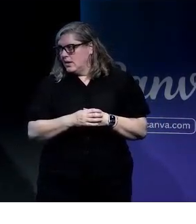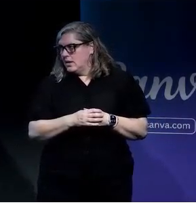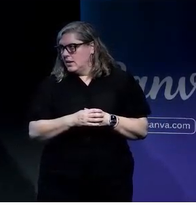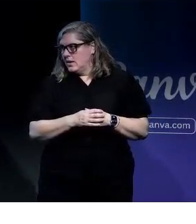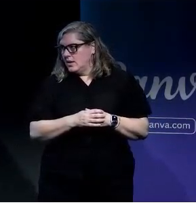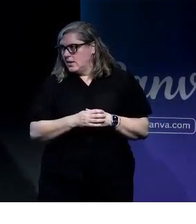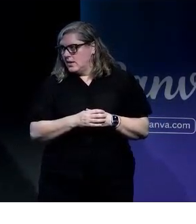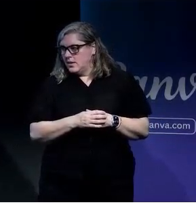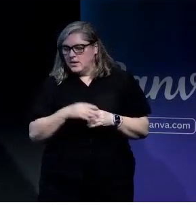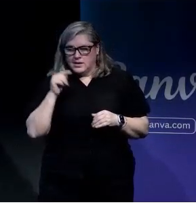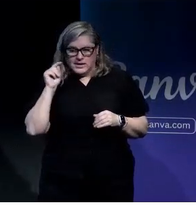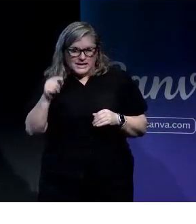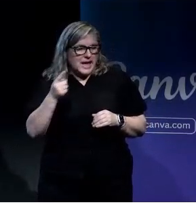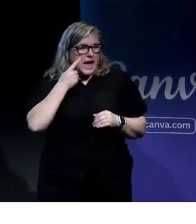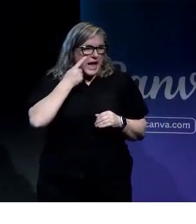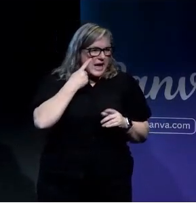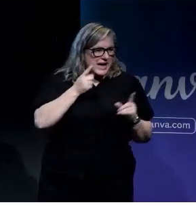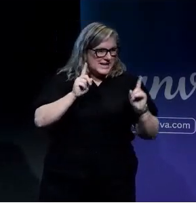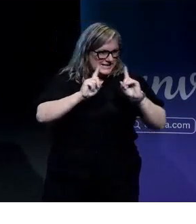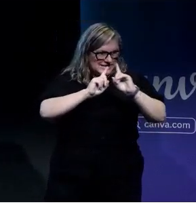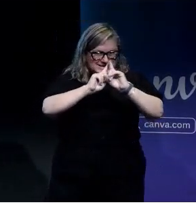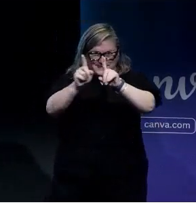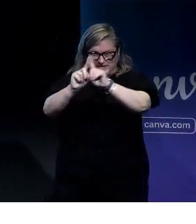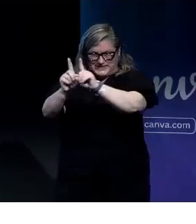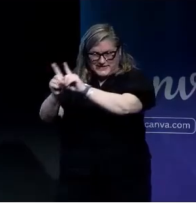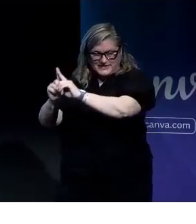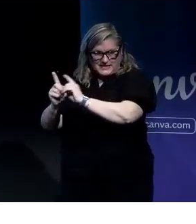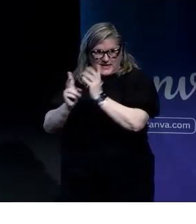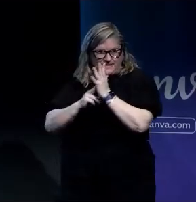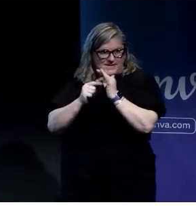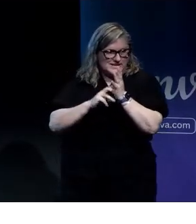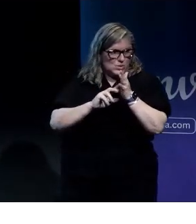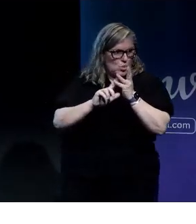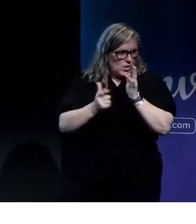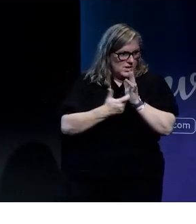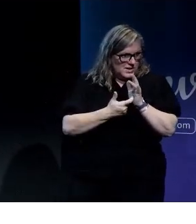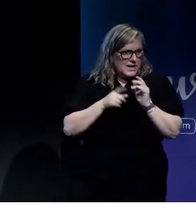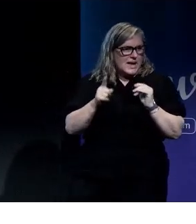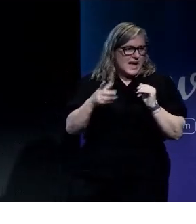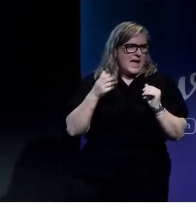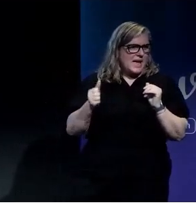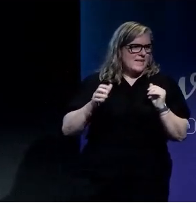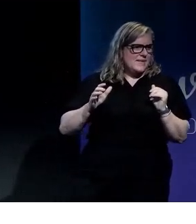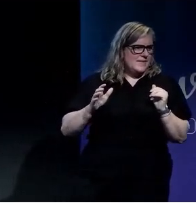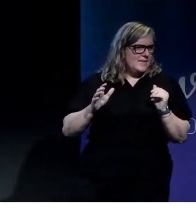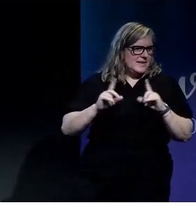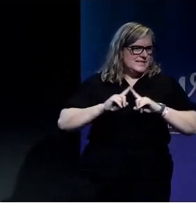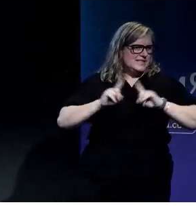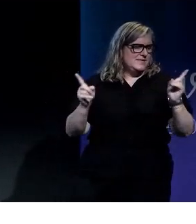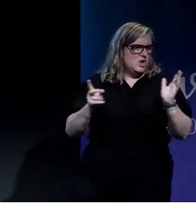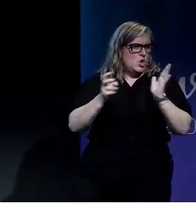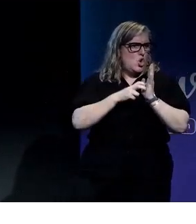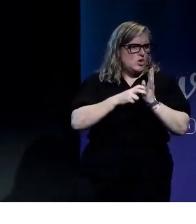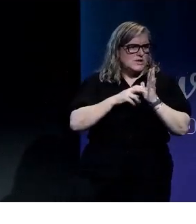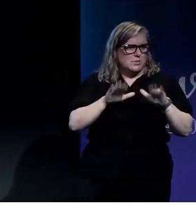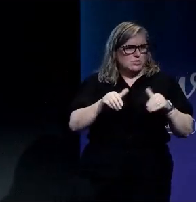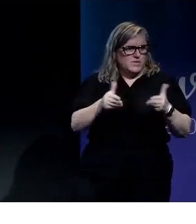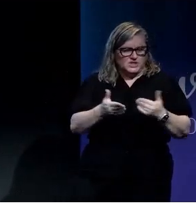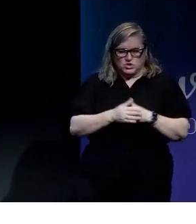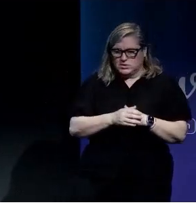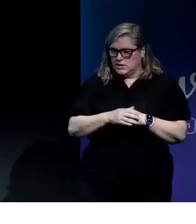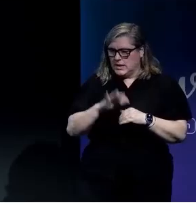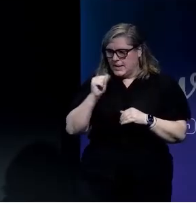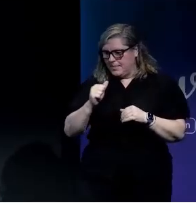And then note the kind of vendor it is, because different kinds of vendors will require different kinds of contract provisions. Some may provide